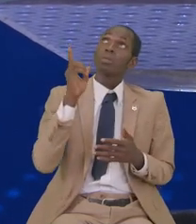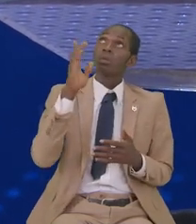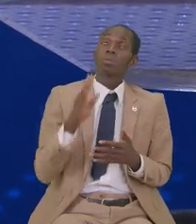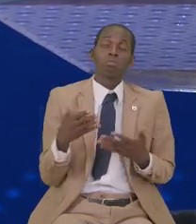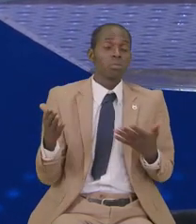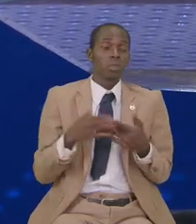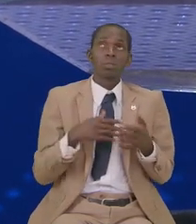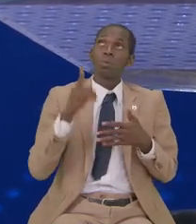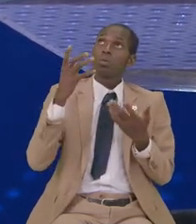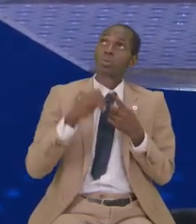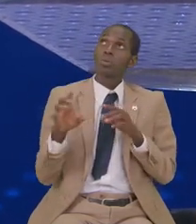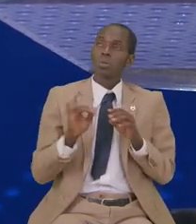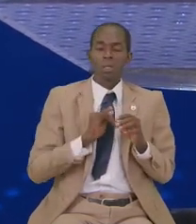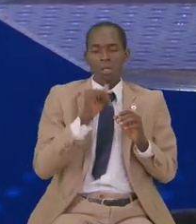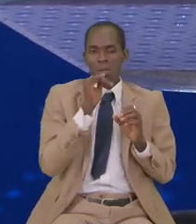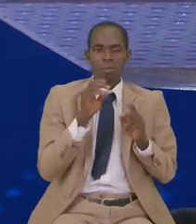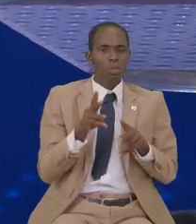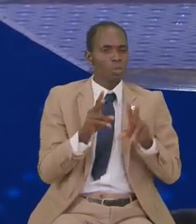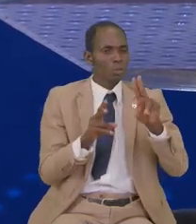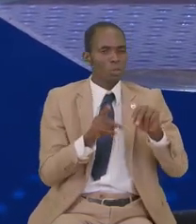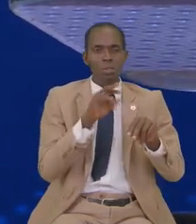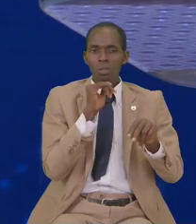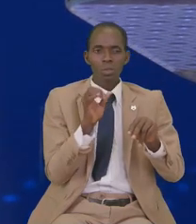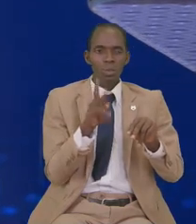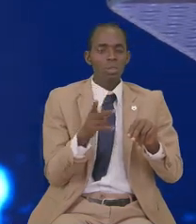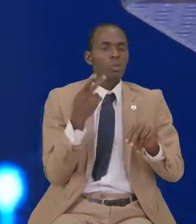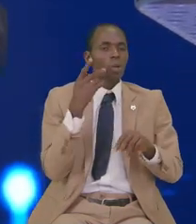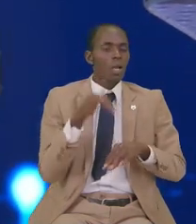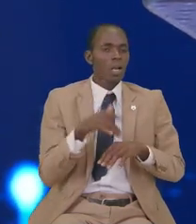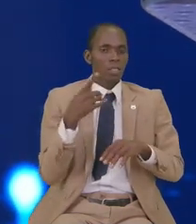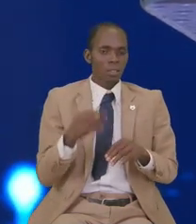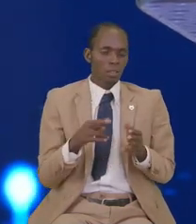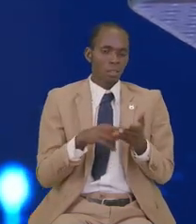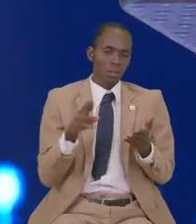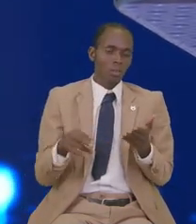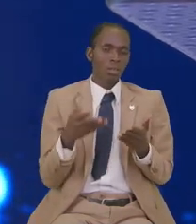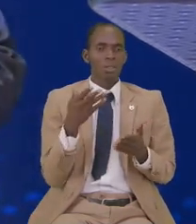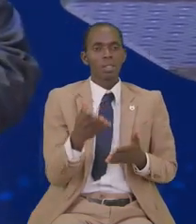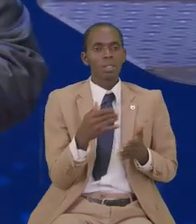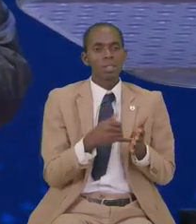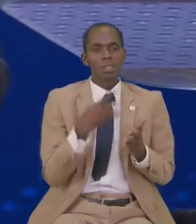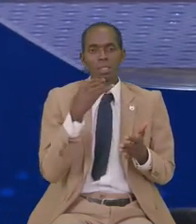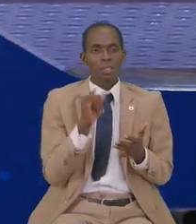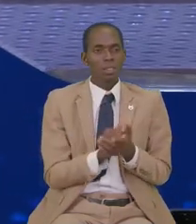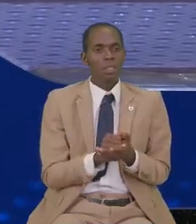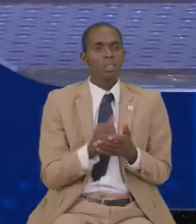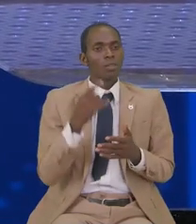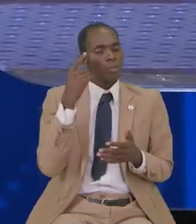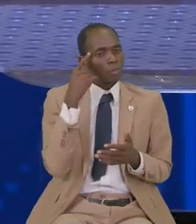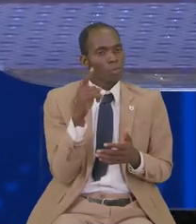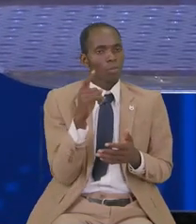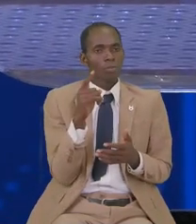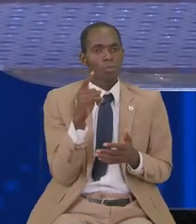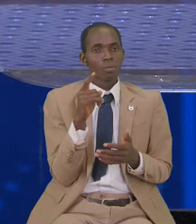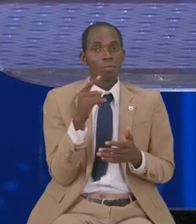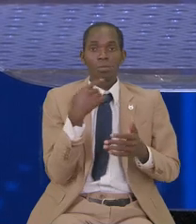wants to do, I'm all right, you are not all right. Look at the consequence. That's what it says now. It says, for there shall, it says,